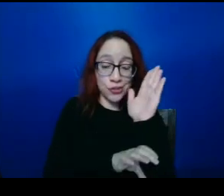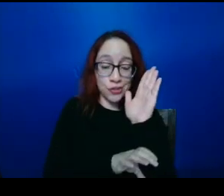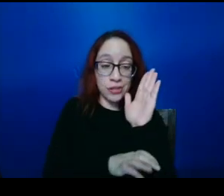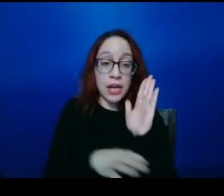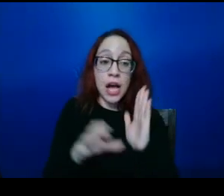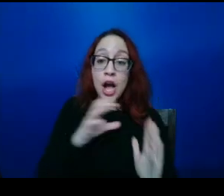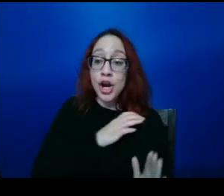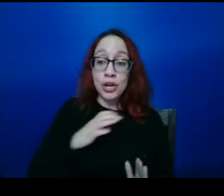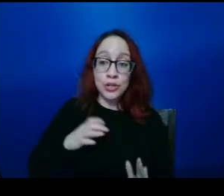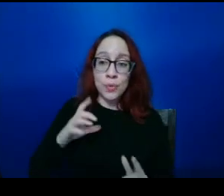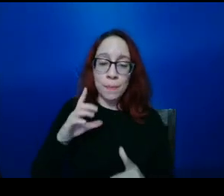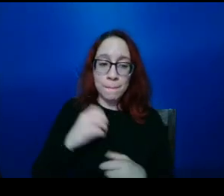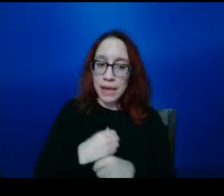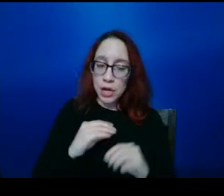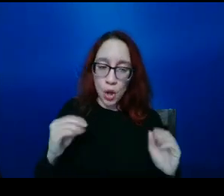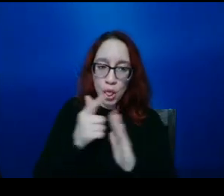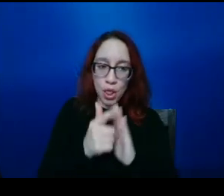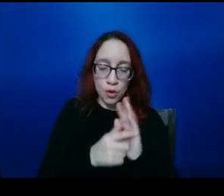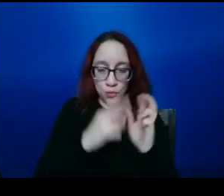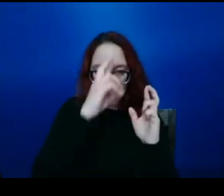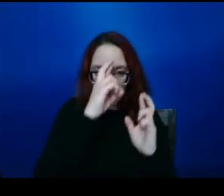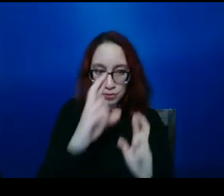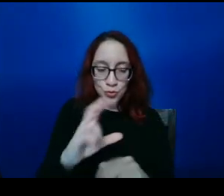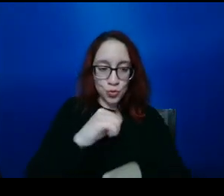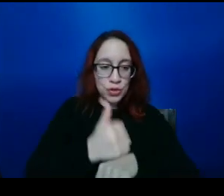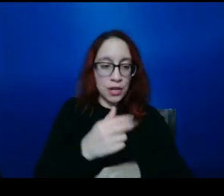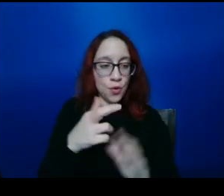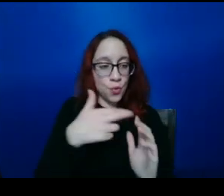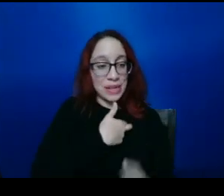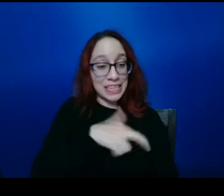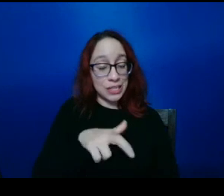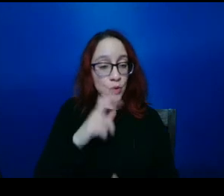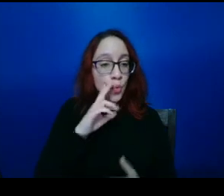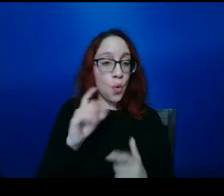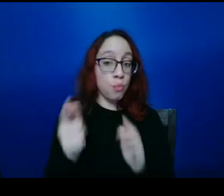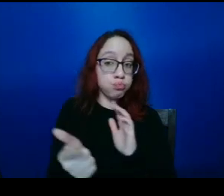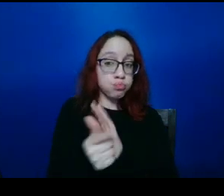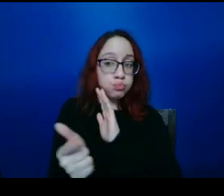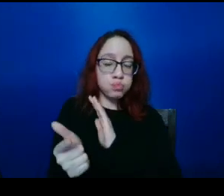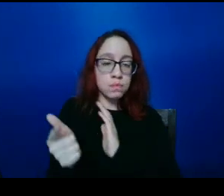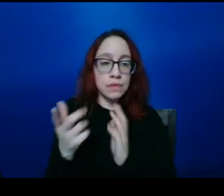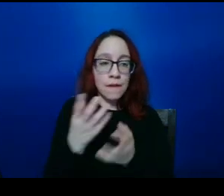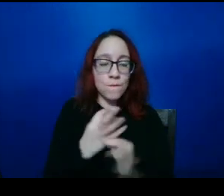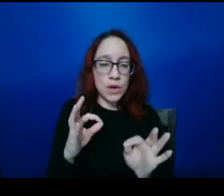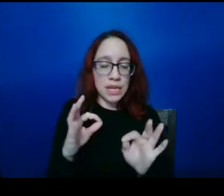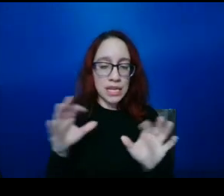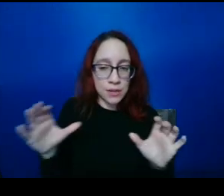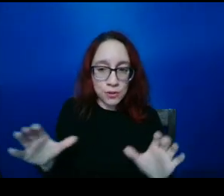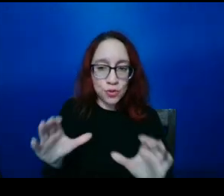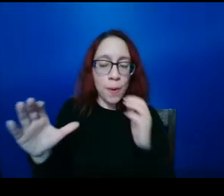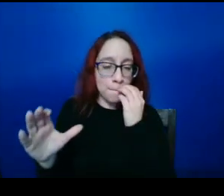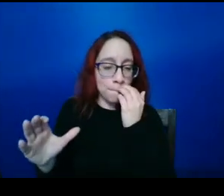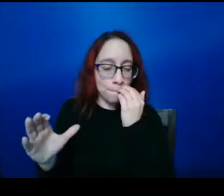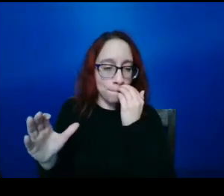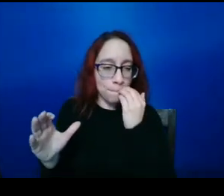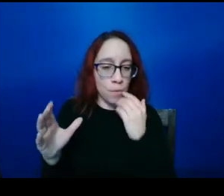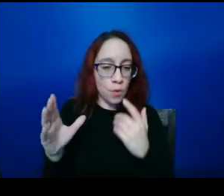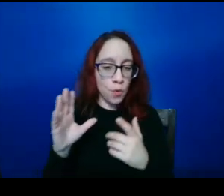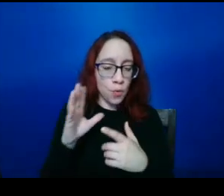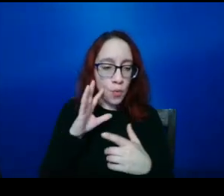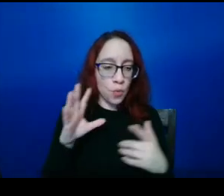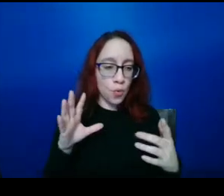Congress shall make no law respecting an establishment of religion or prohibiting the free exercise thereof or abridging